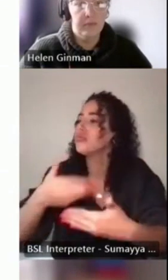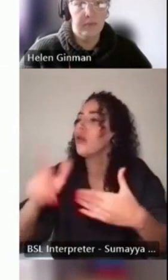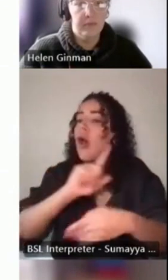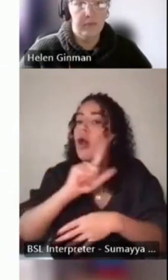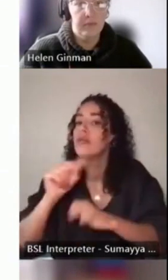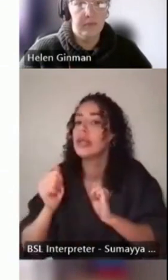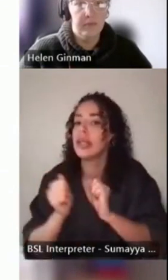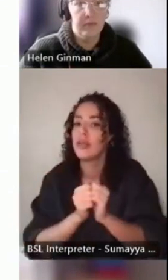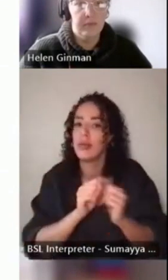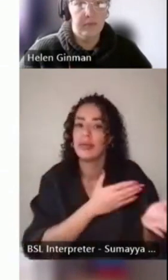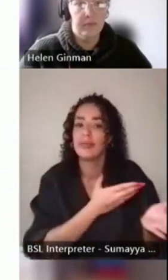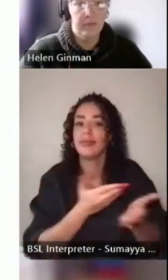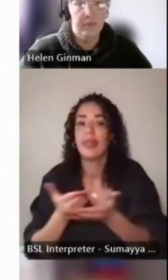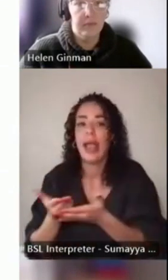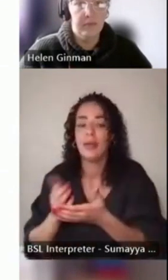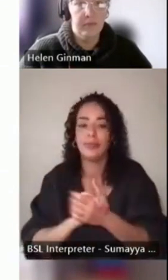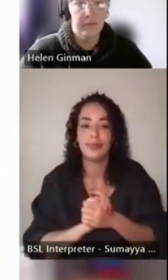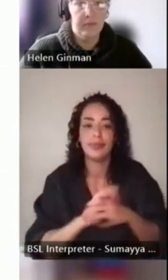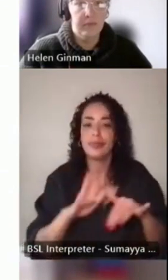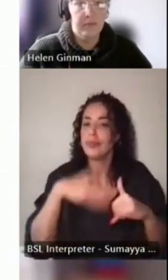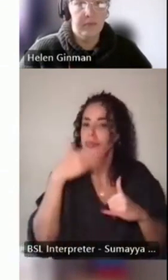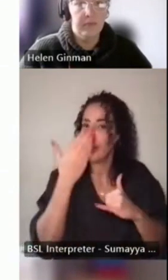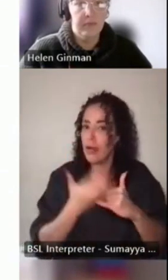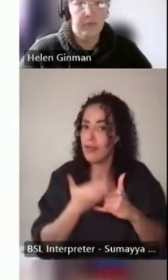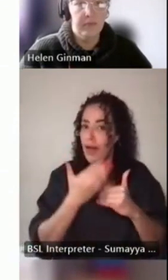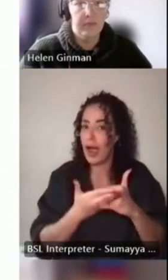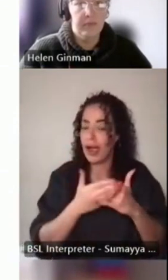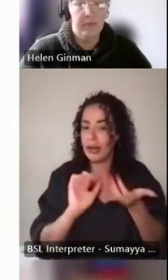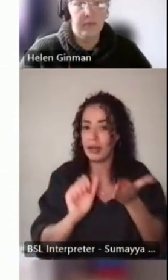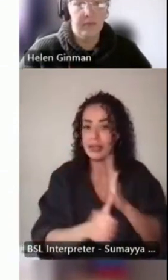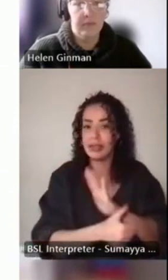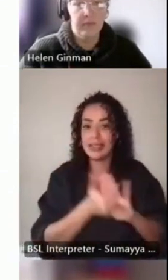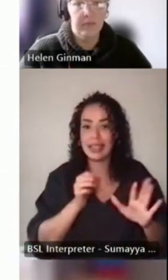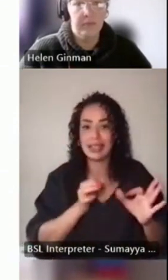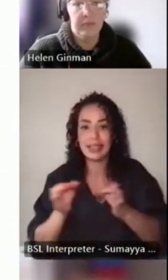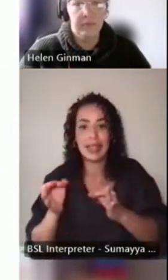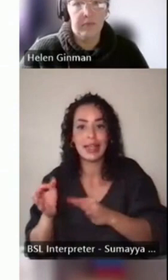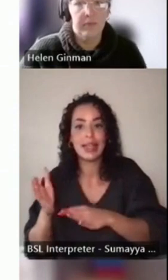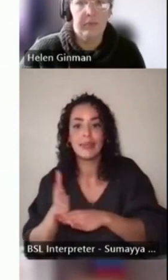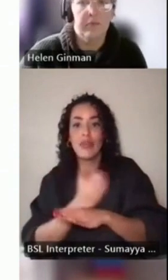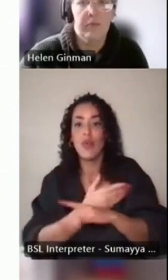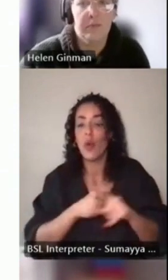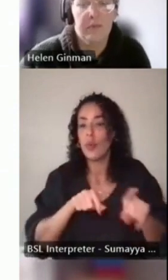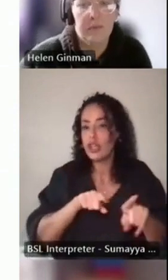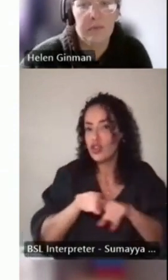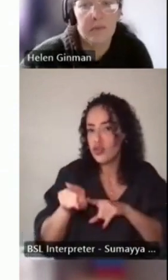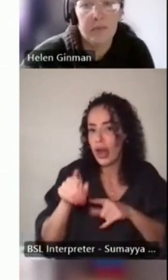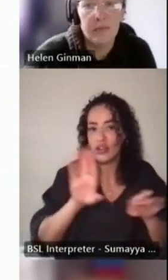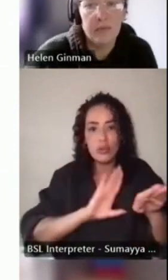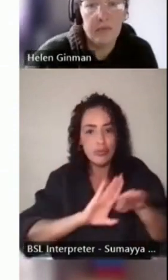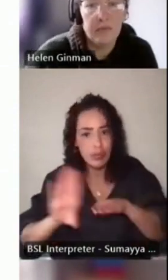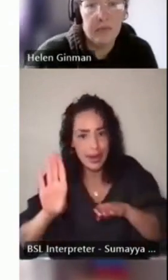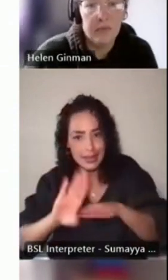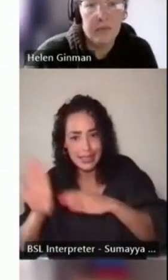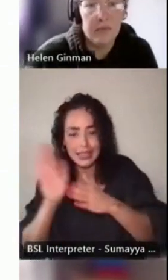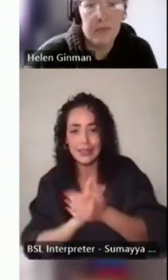Okay, and then the last type of skills and techniques I want to cover before we have a go at putting them all into practice is